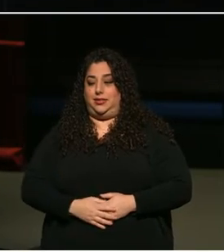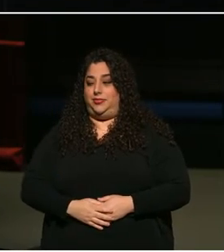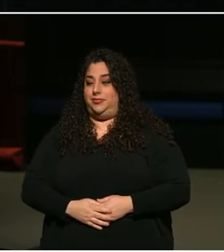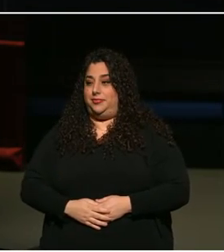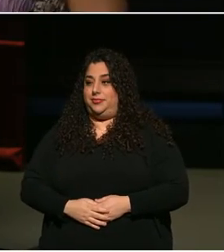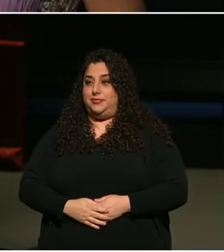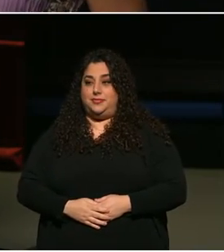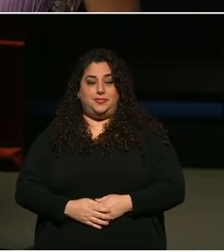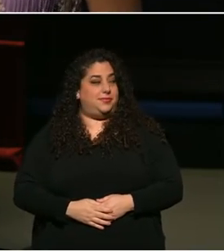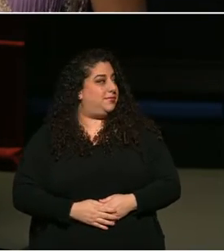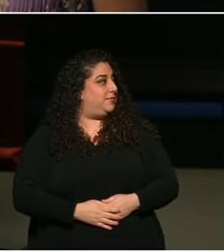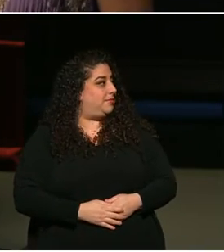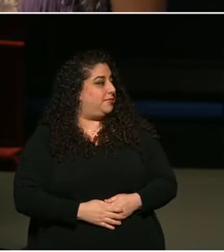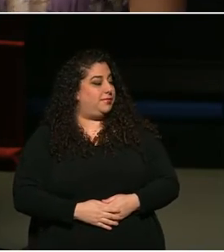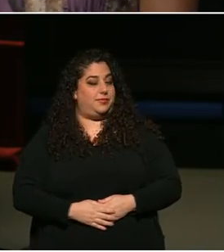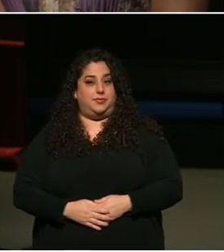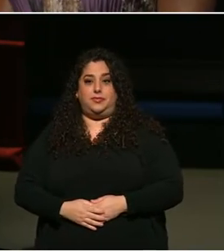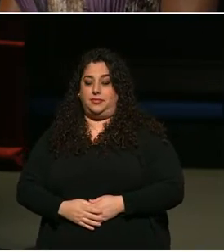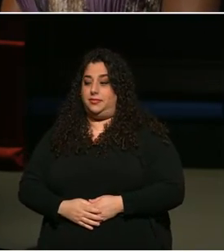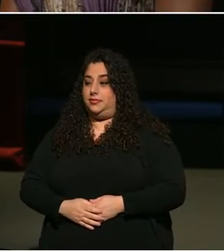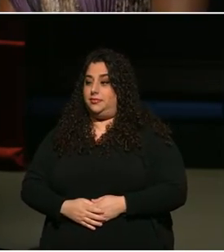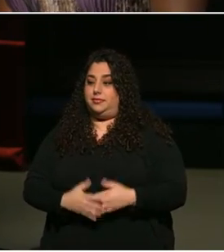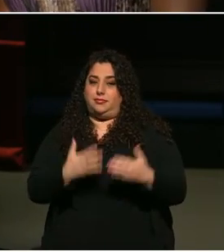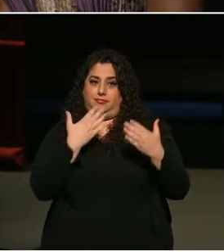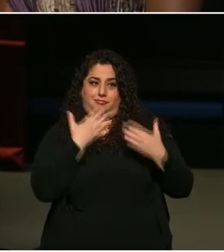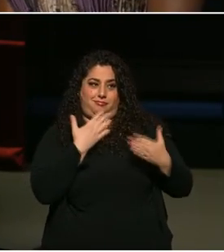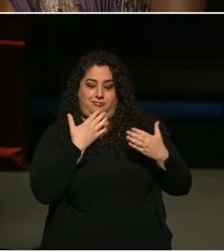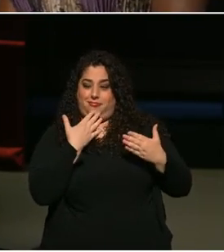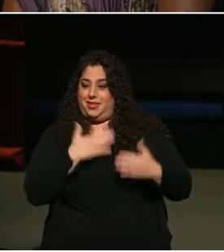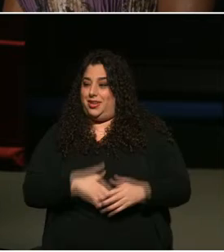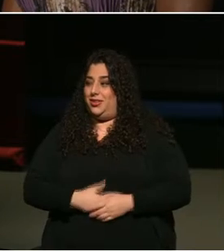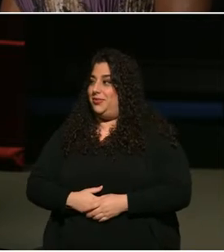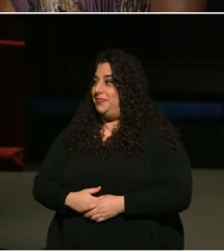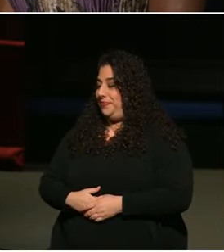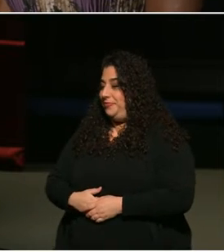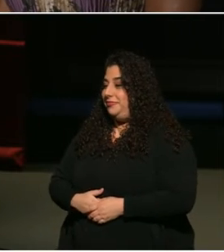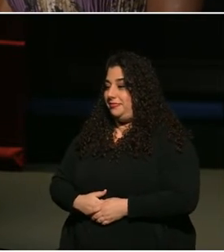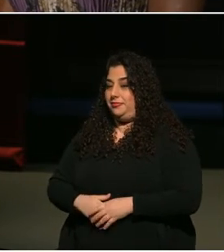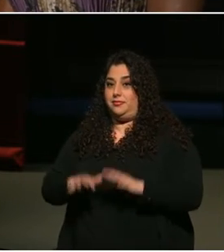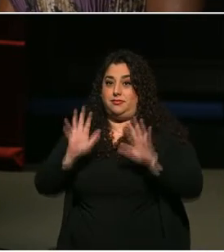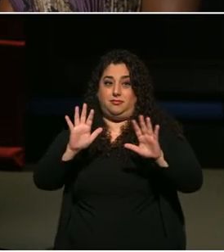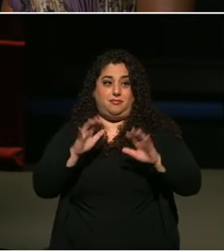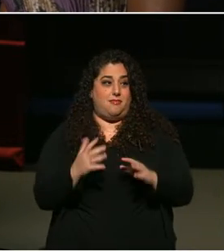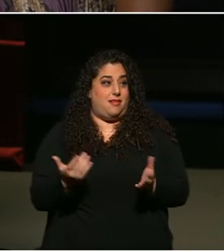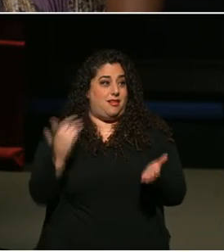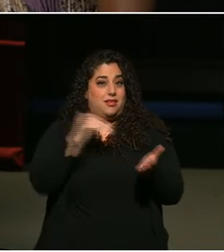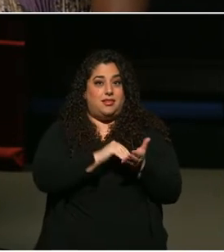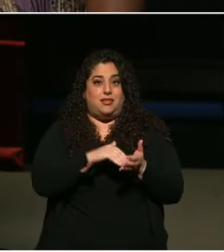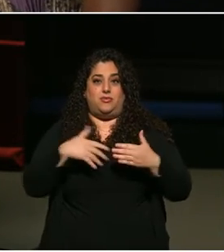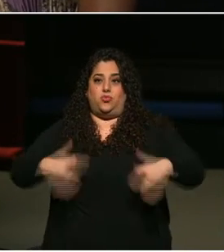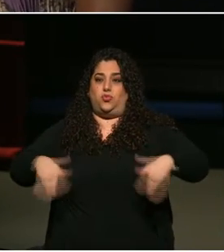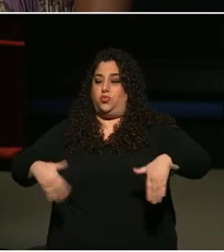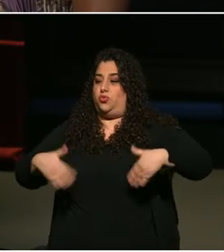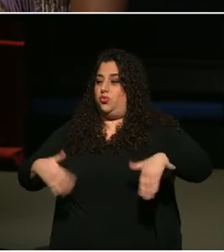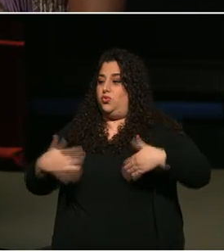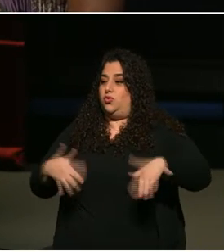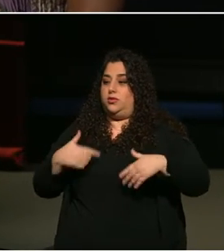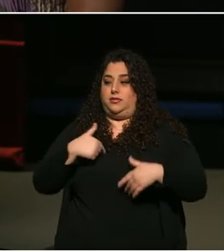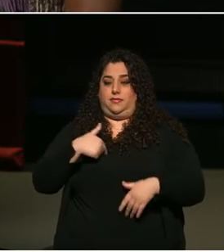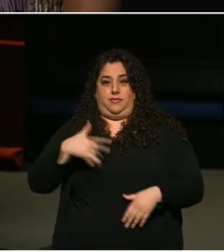Hey there. Thank you, Jacqueline. Again, it's a privilege and an honor to be here.